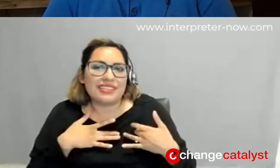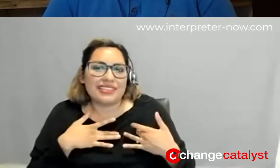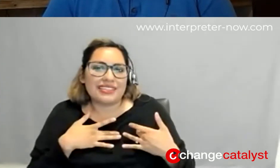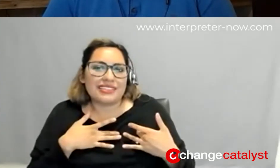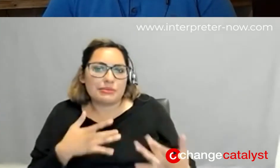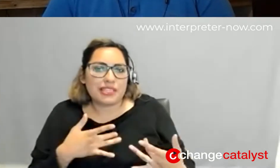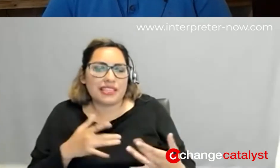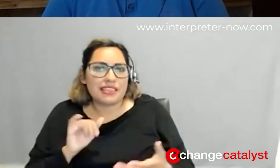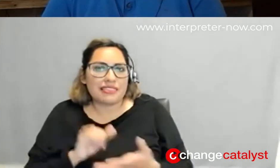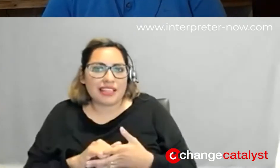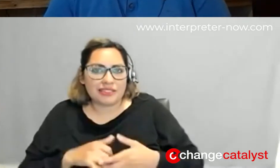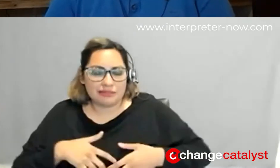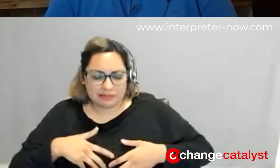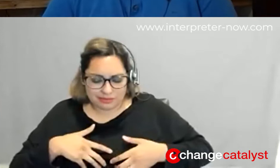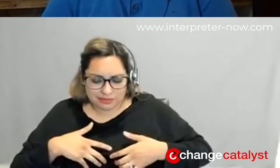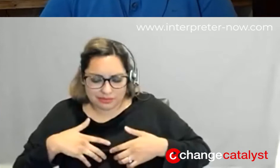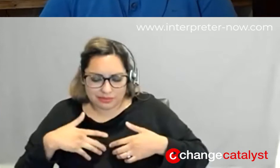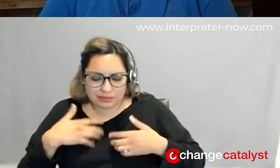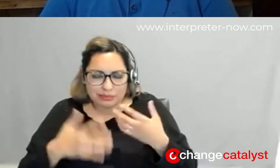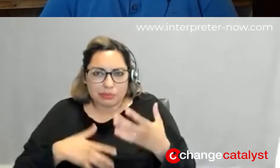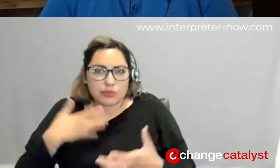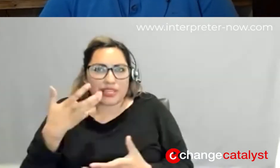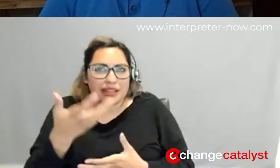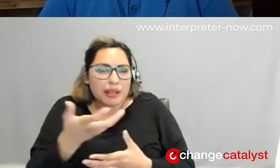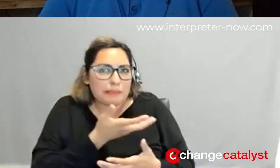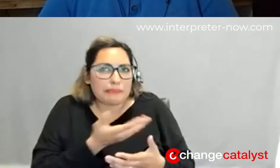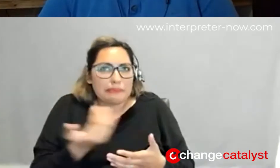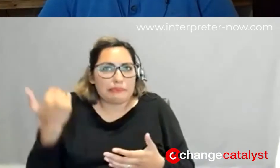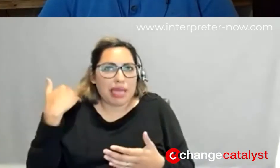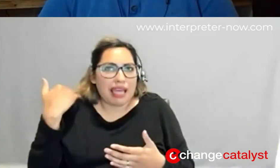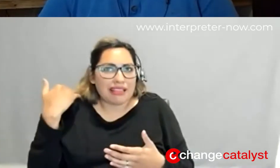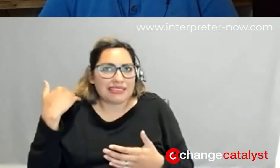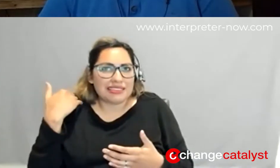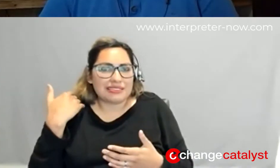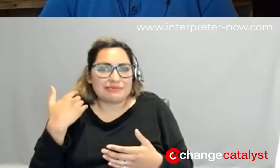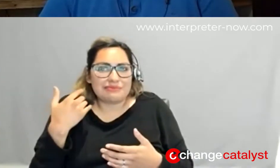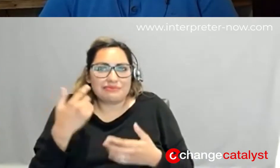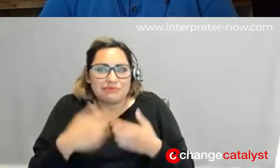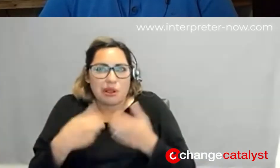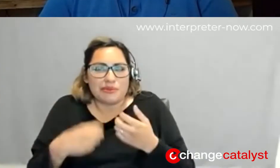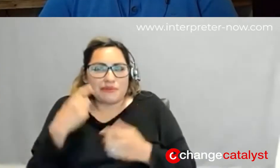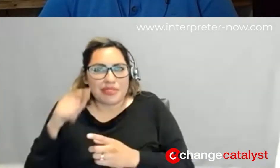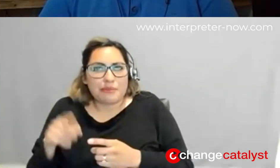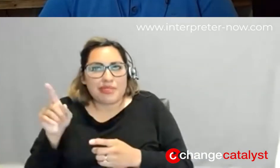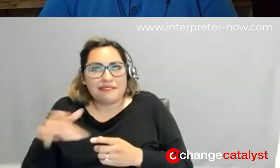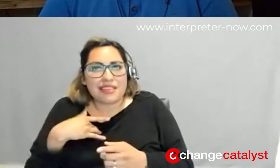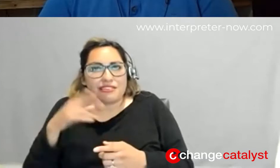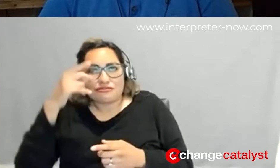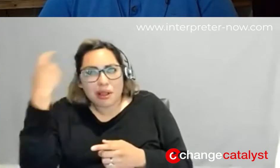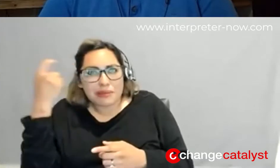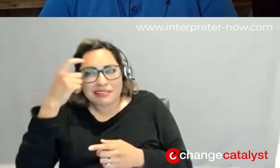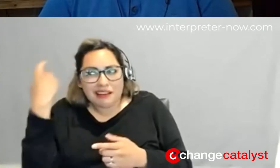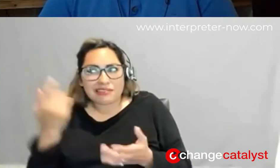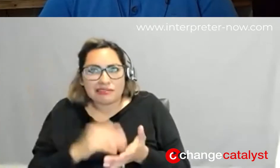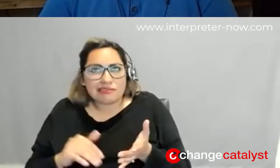up past things for them and re-traumatizing them? Yeah. And